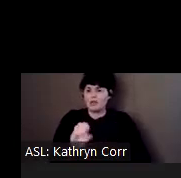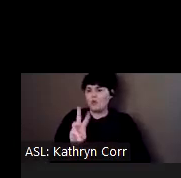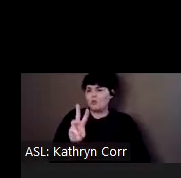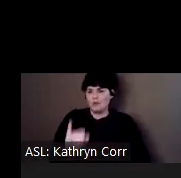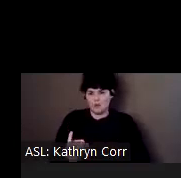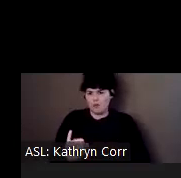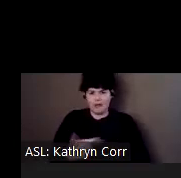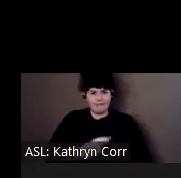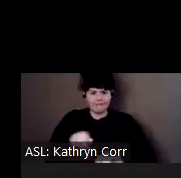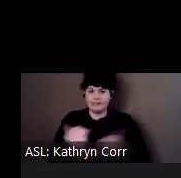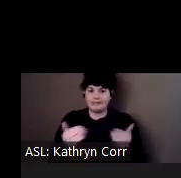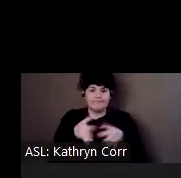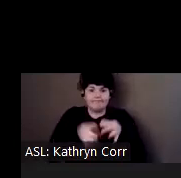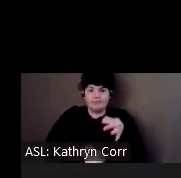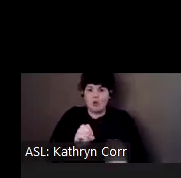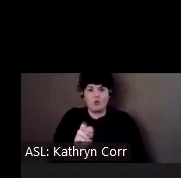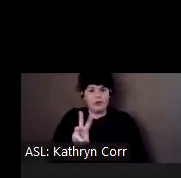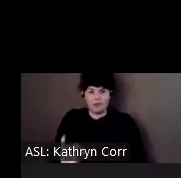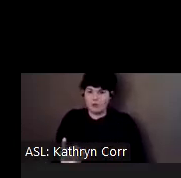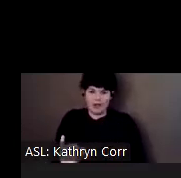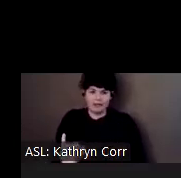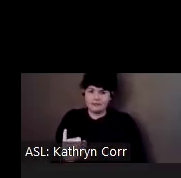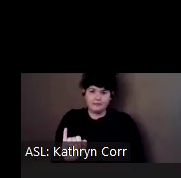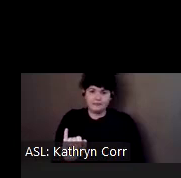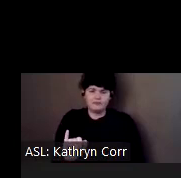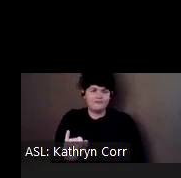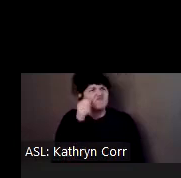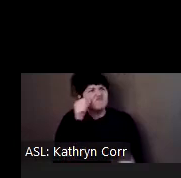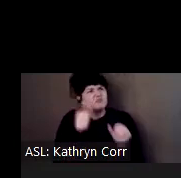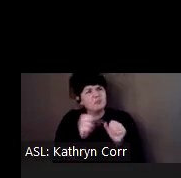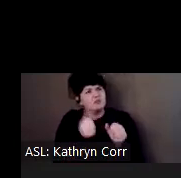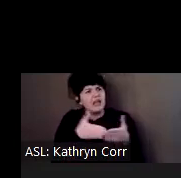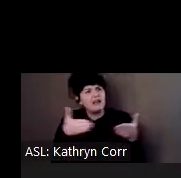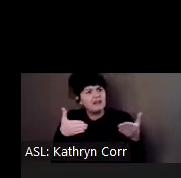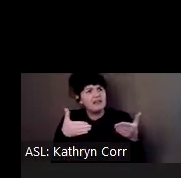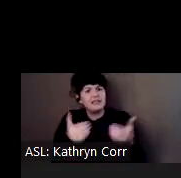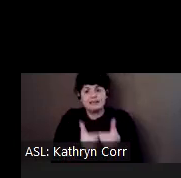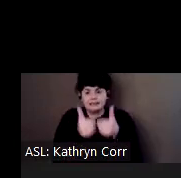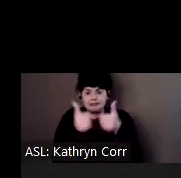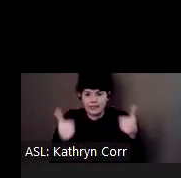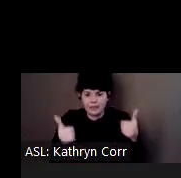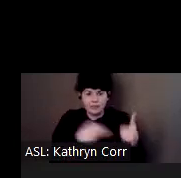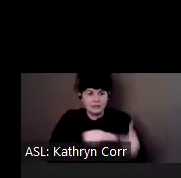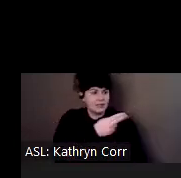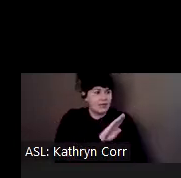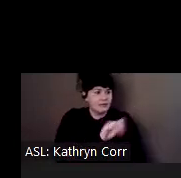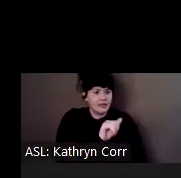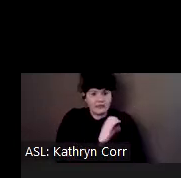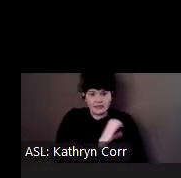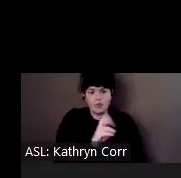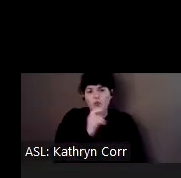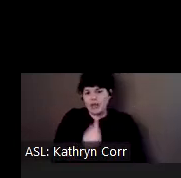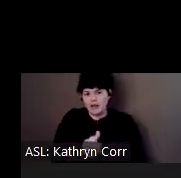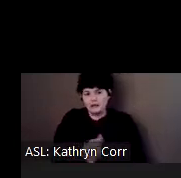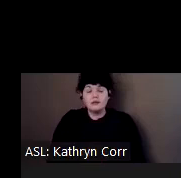I don't recall anything in it that distinguishes between whether it's a high BAC or not. And a